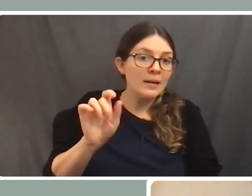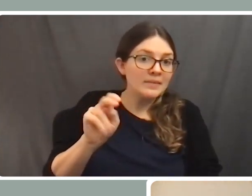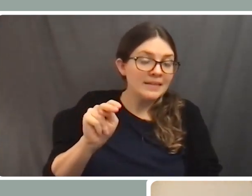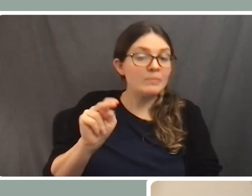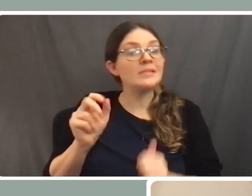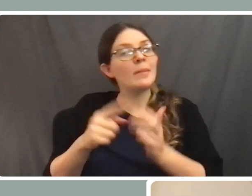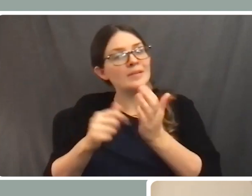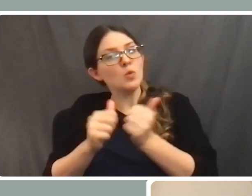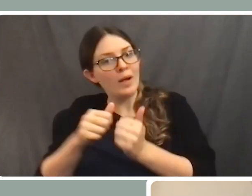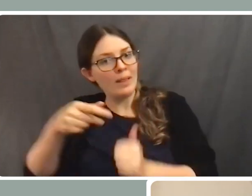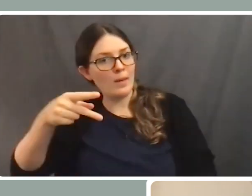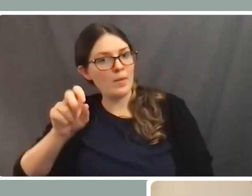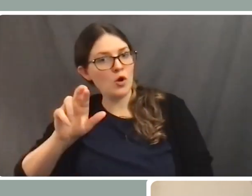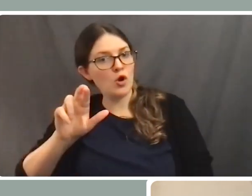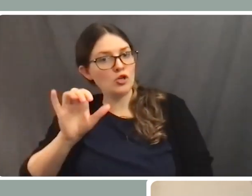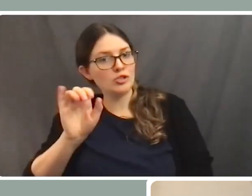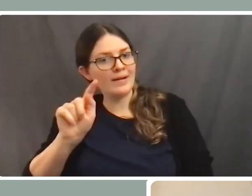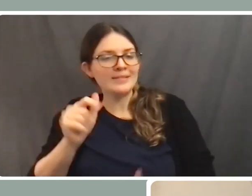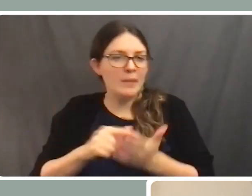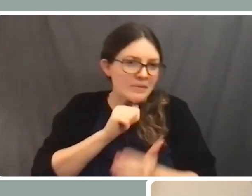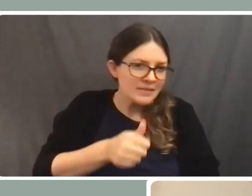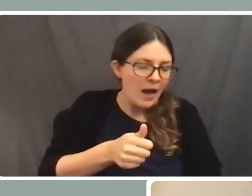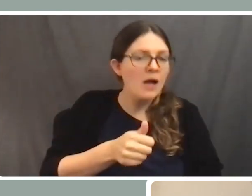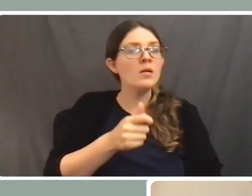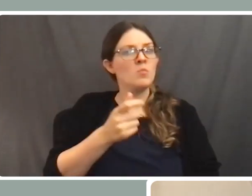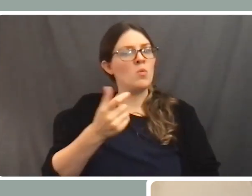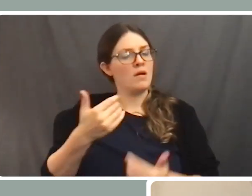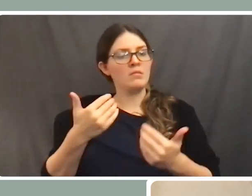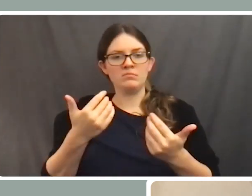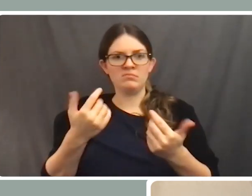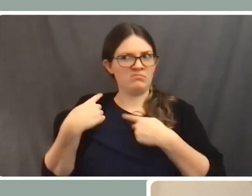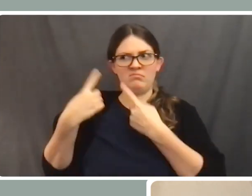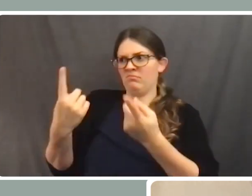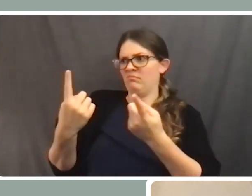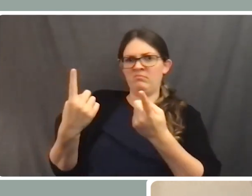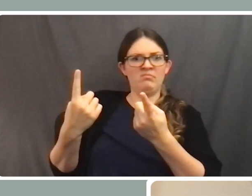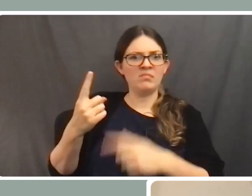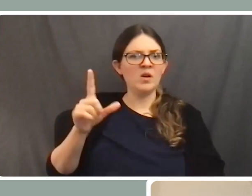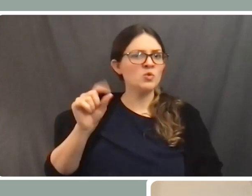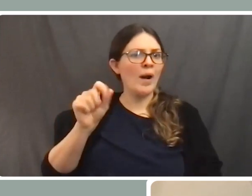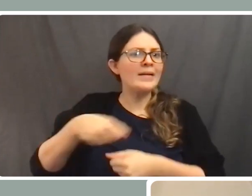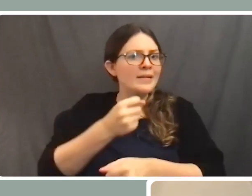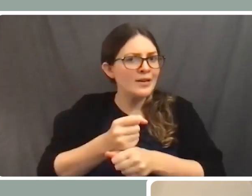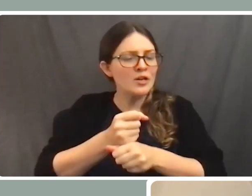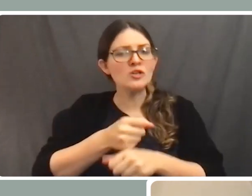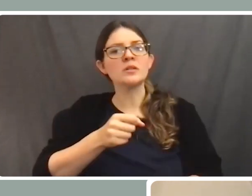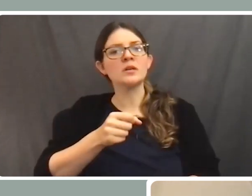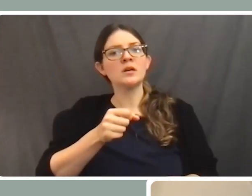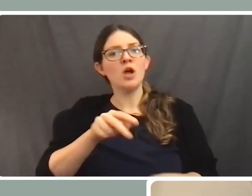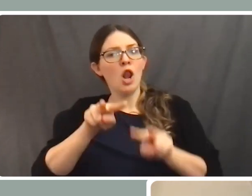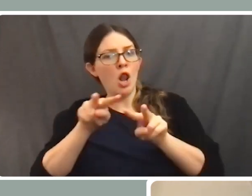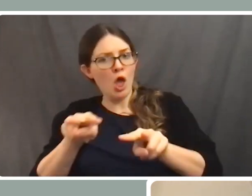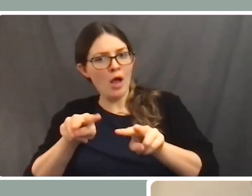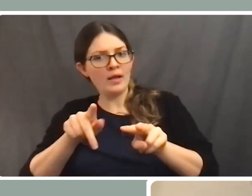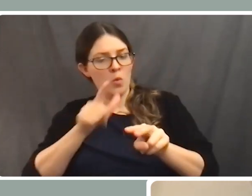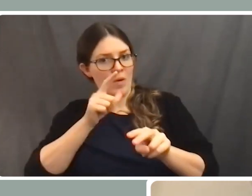obviously a decade anyway, 2 decades of follow-up looking at the original cohorts of